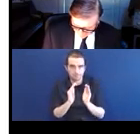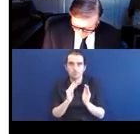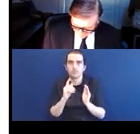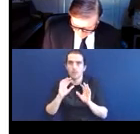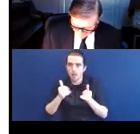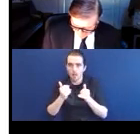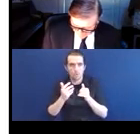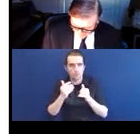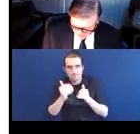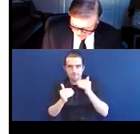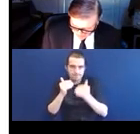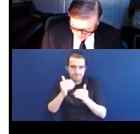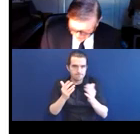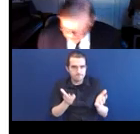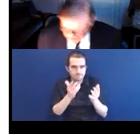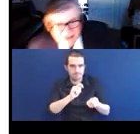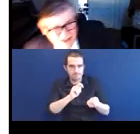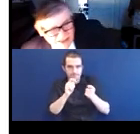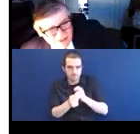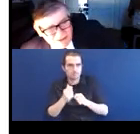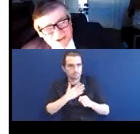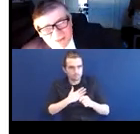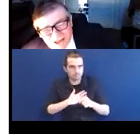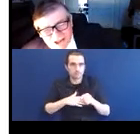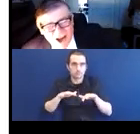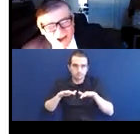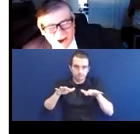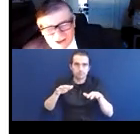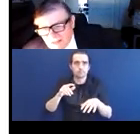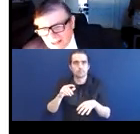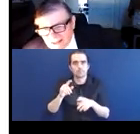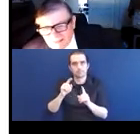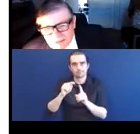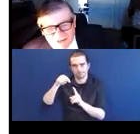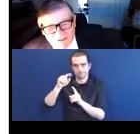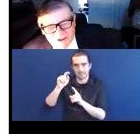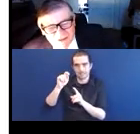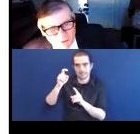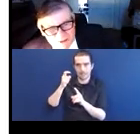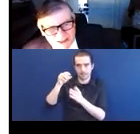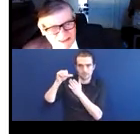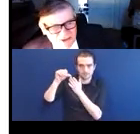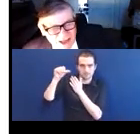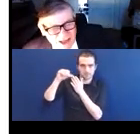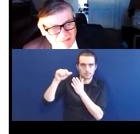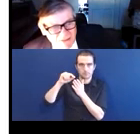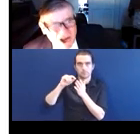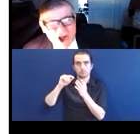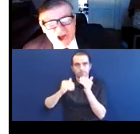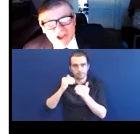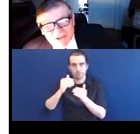stimulated. And the tax incentives, which you mentioned, are cost effective because for a small percentage from the